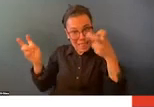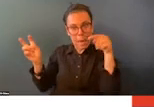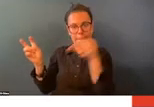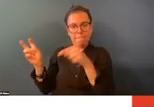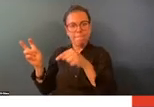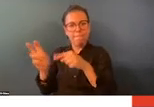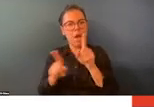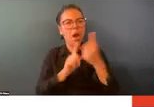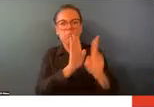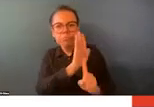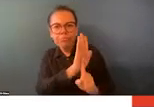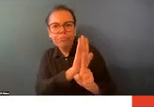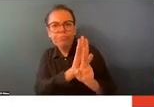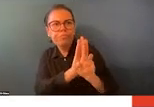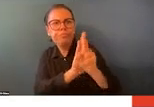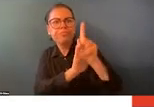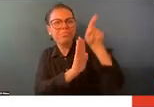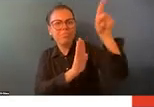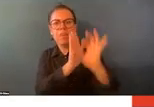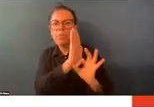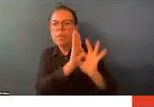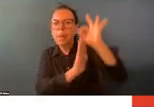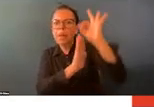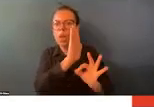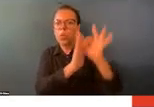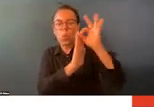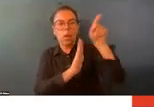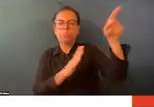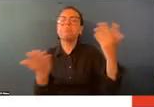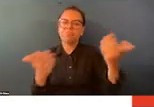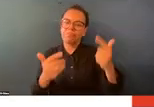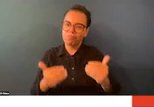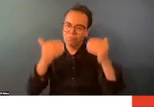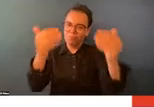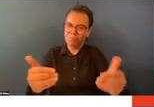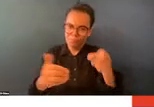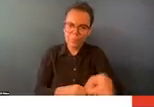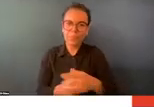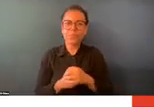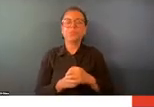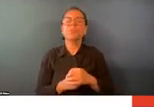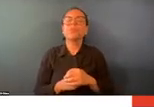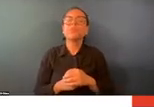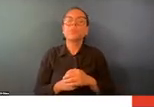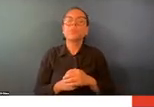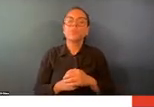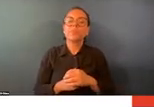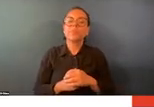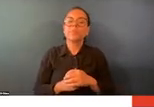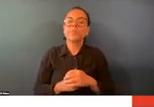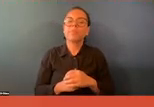and ensuring access to quality healthcare services. Next slide, please.